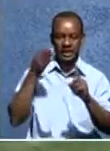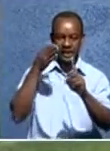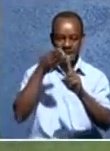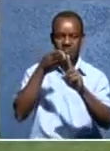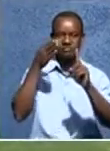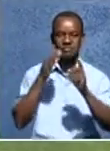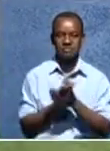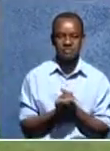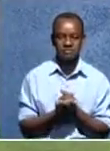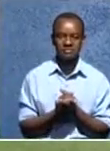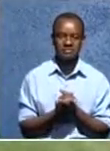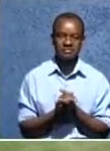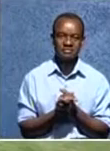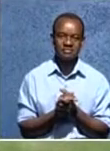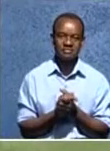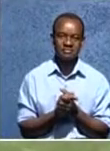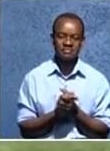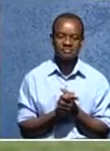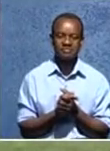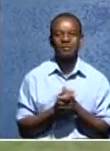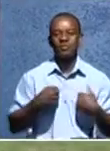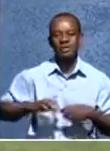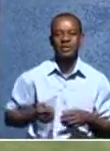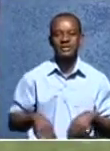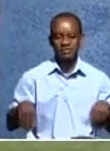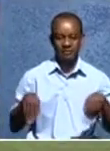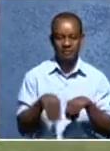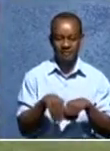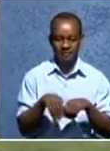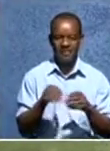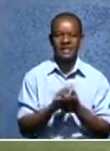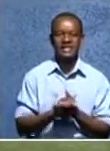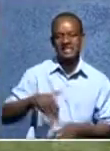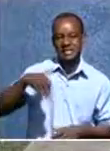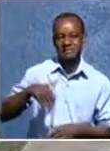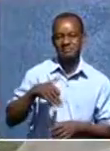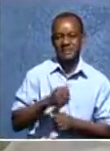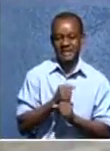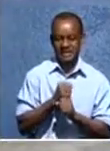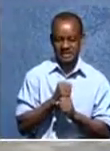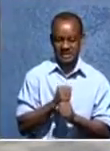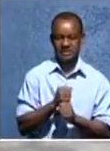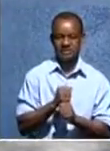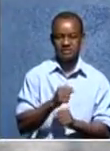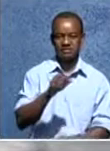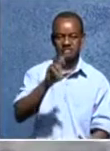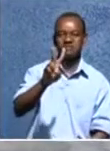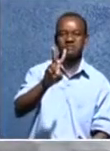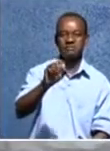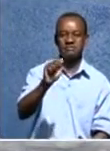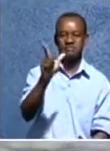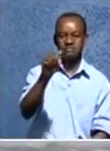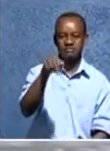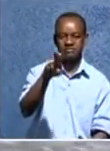so full of life after they leave Namibia that they, and Namibia does have one of the highest repeater tourism figures at the